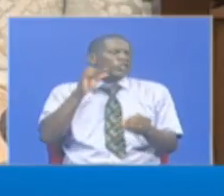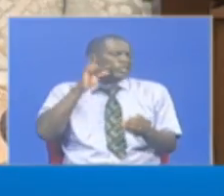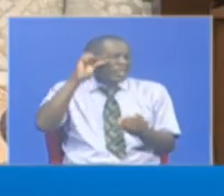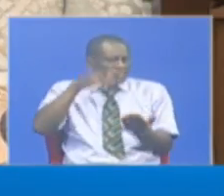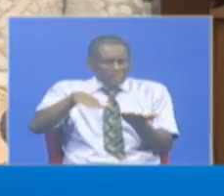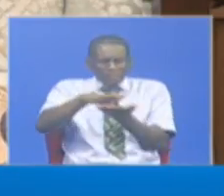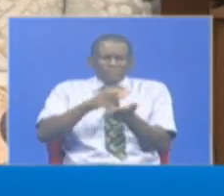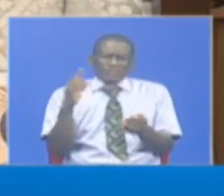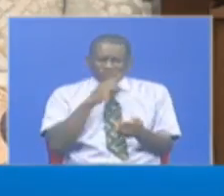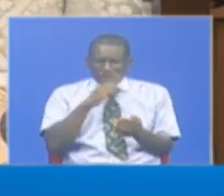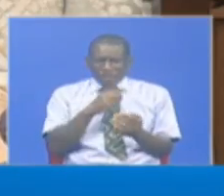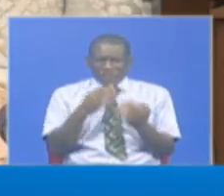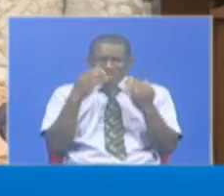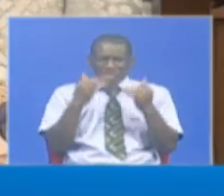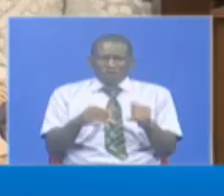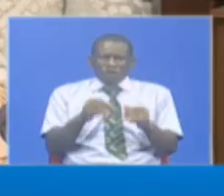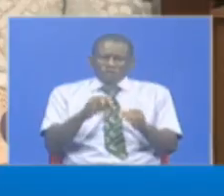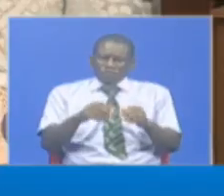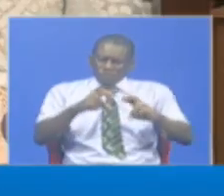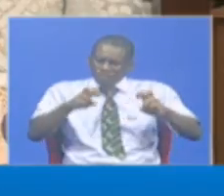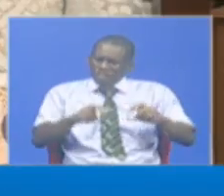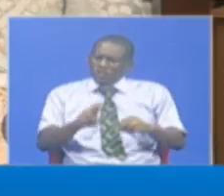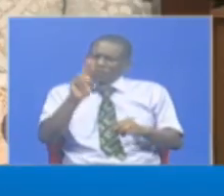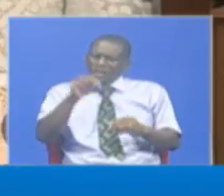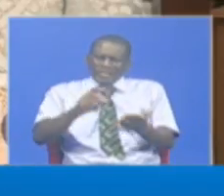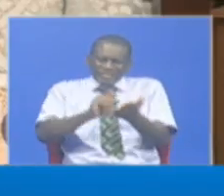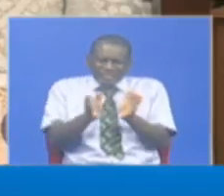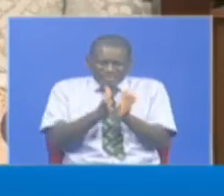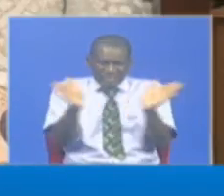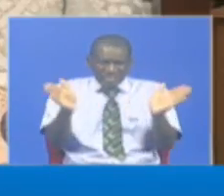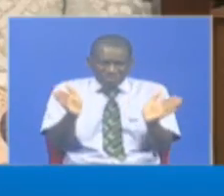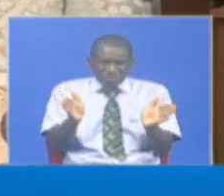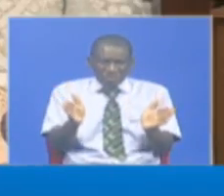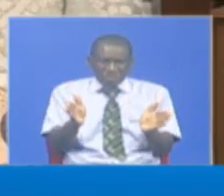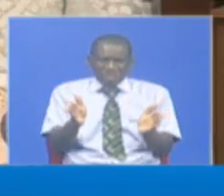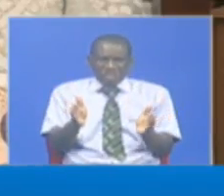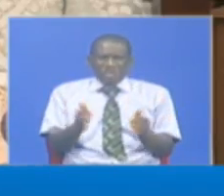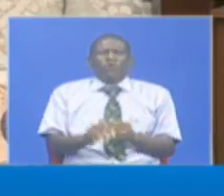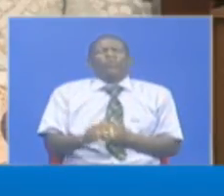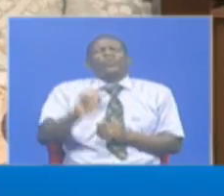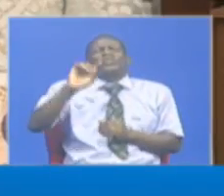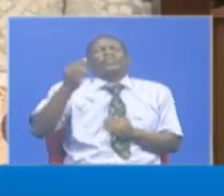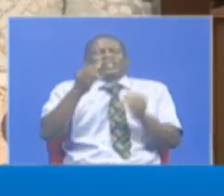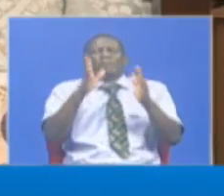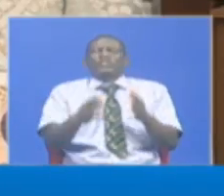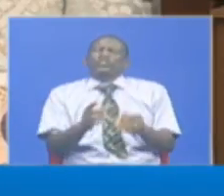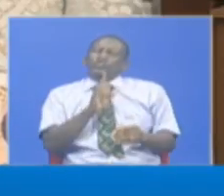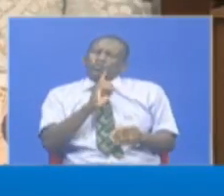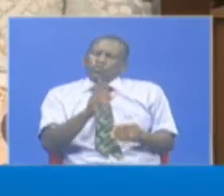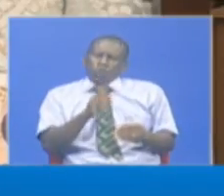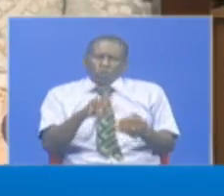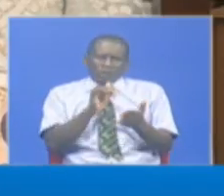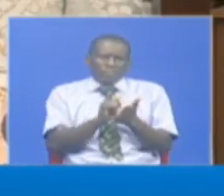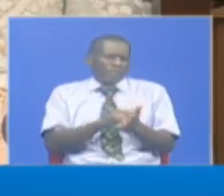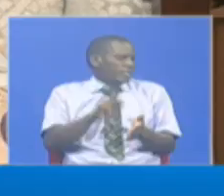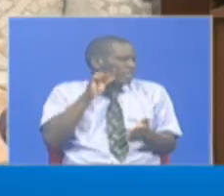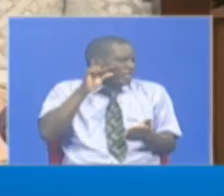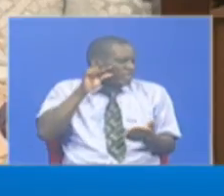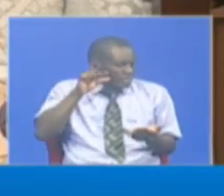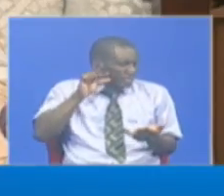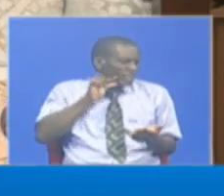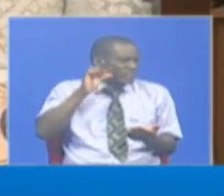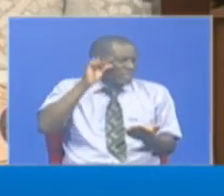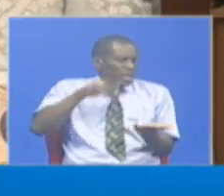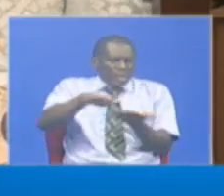look even at the UN Secretary General, he was the very first to sound an alarm that gender-based